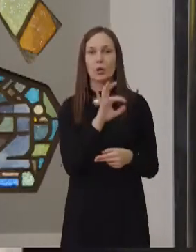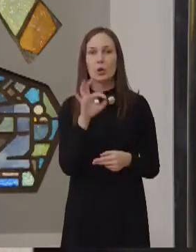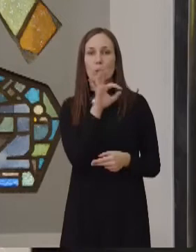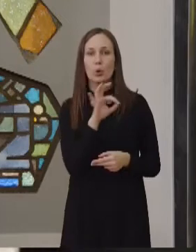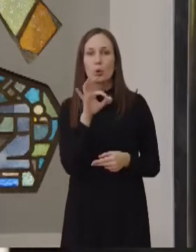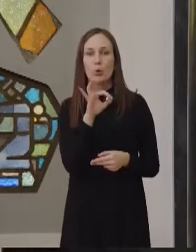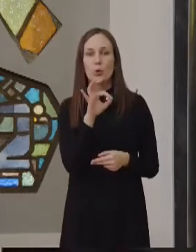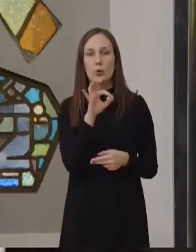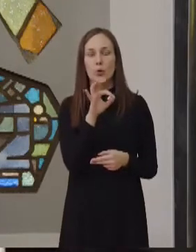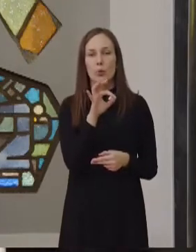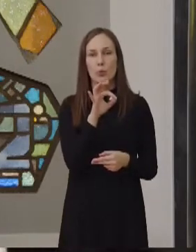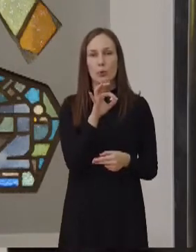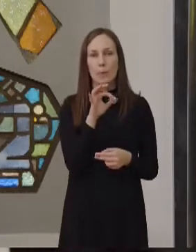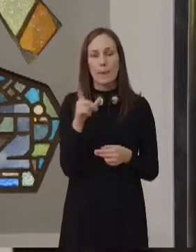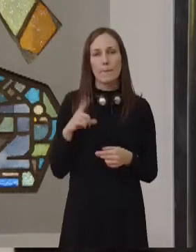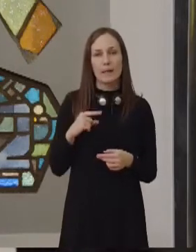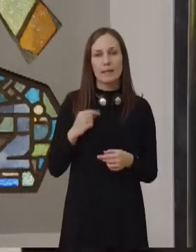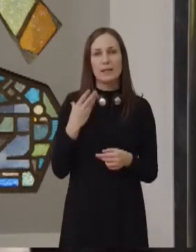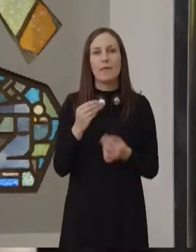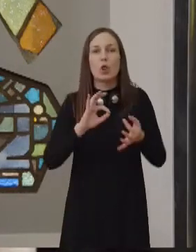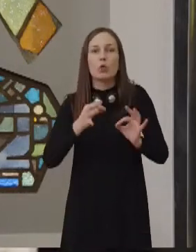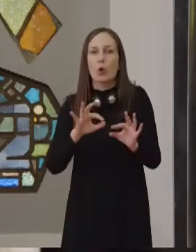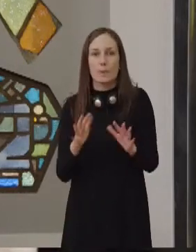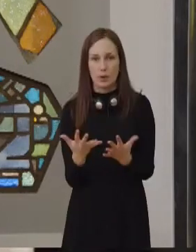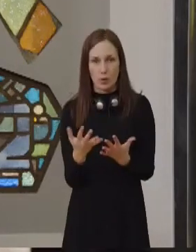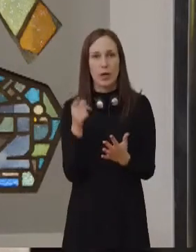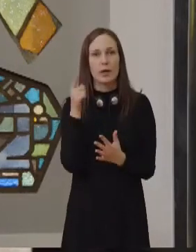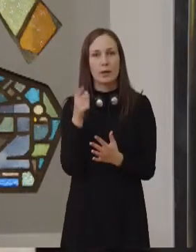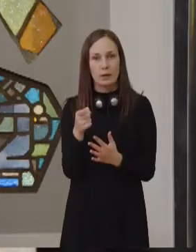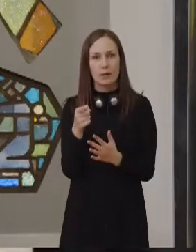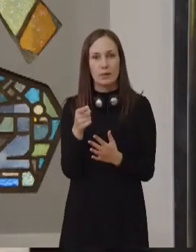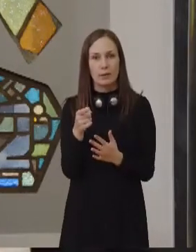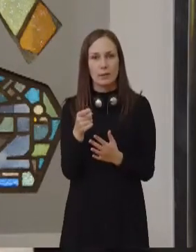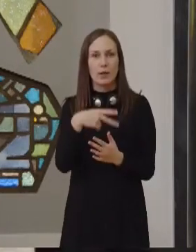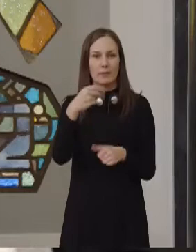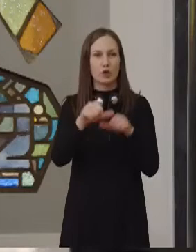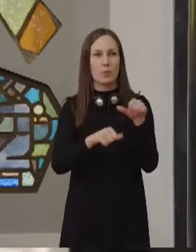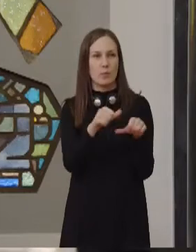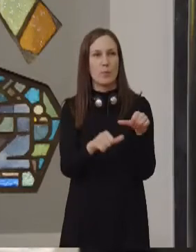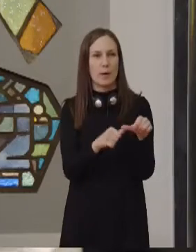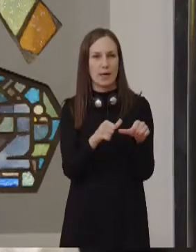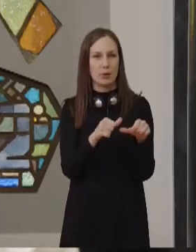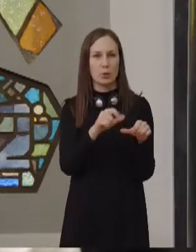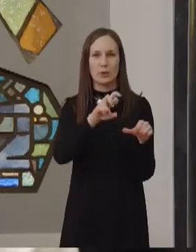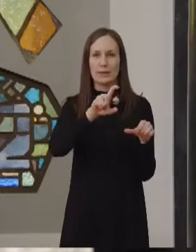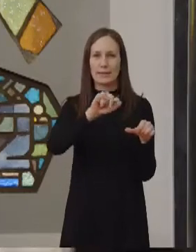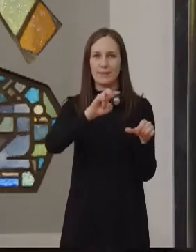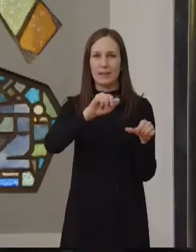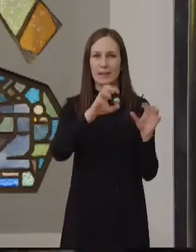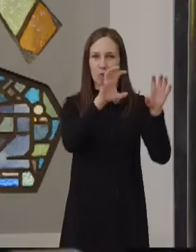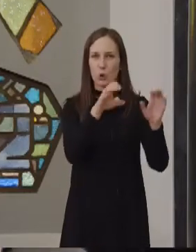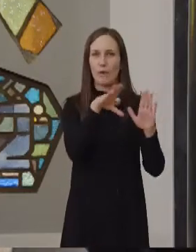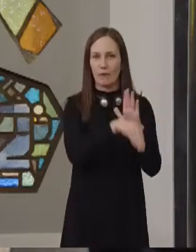to speak about the decisions of the Constitutional Court, but about the norm of the partnership law in